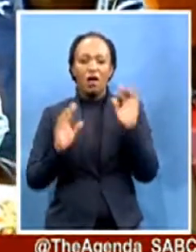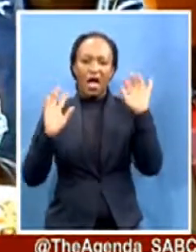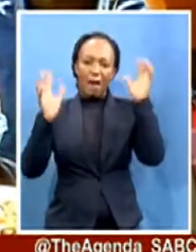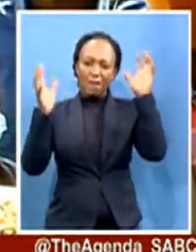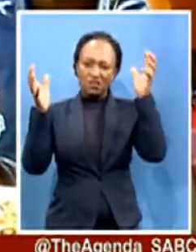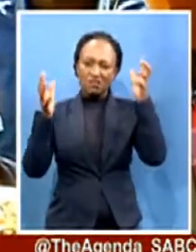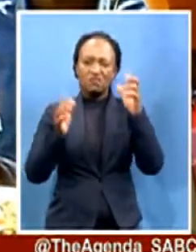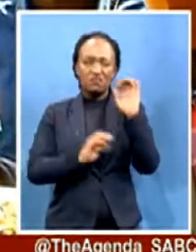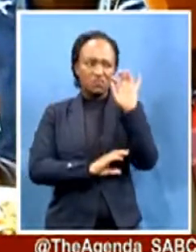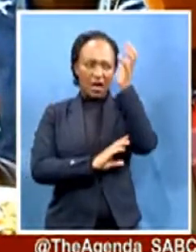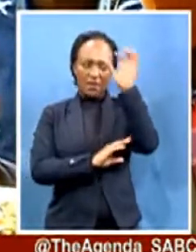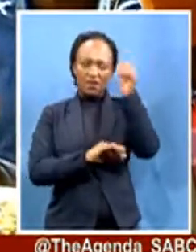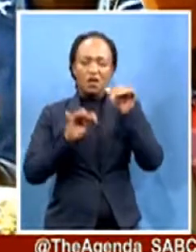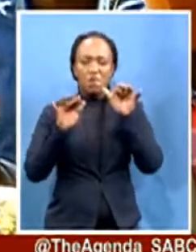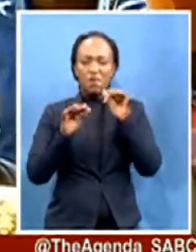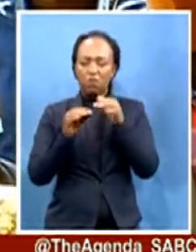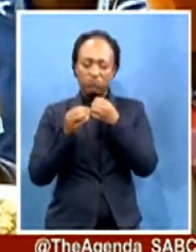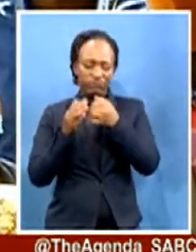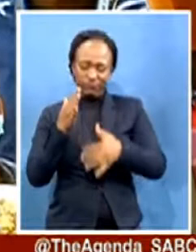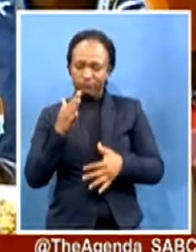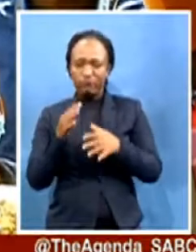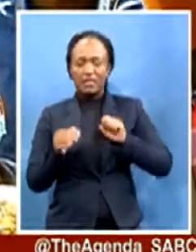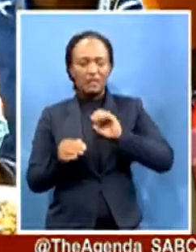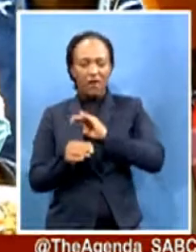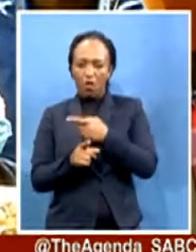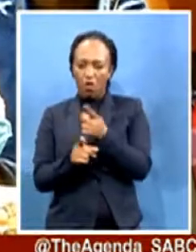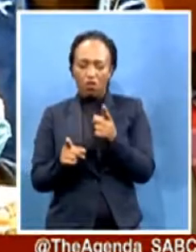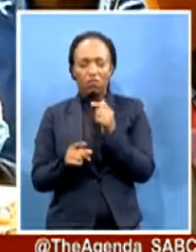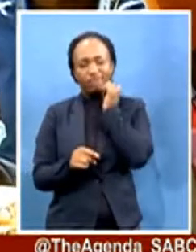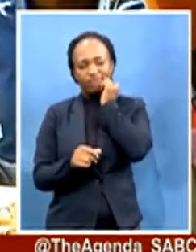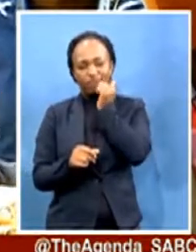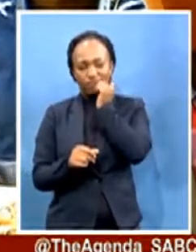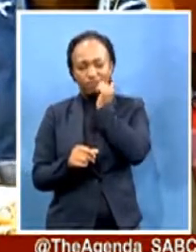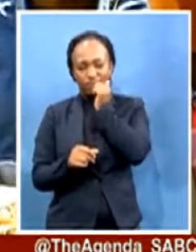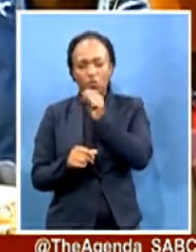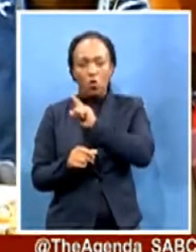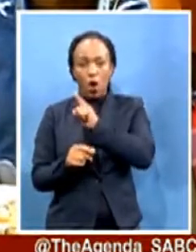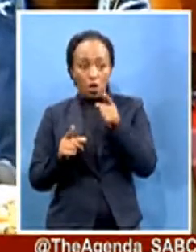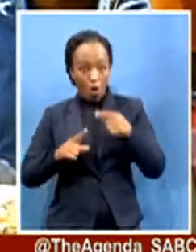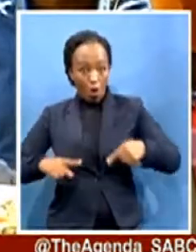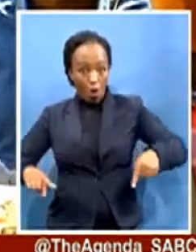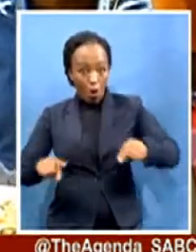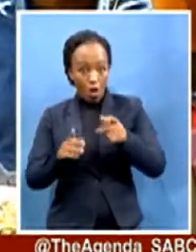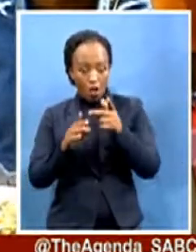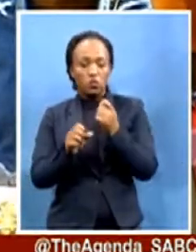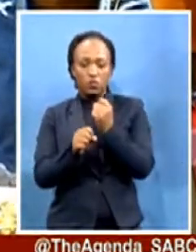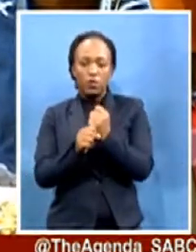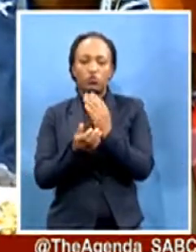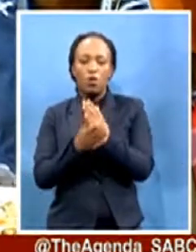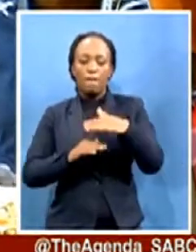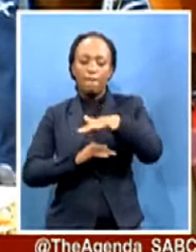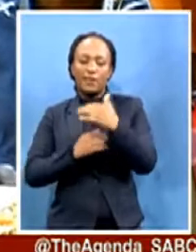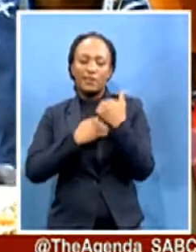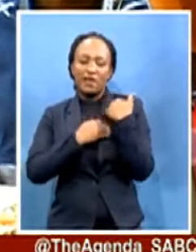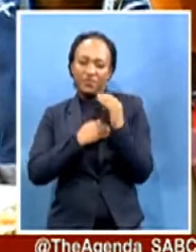here. Because all of you together are what makes this place a very safe place. But what has been most touching for